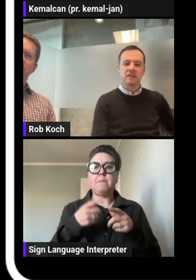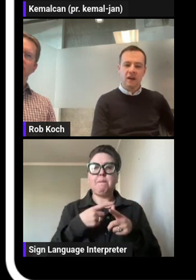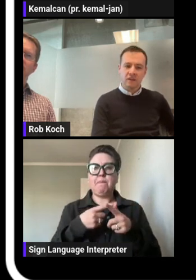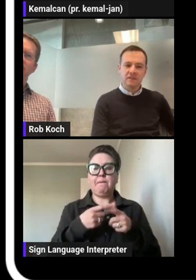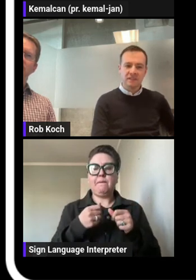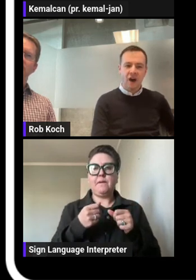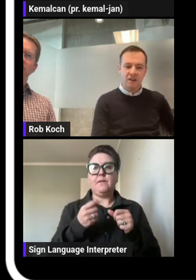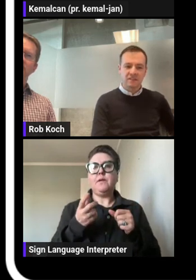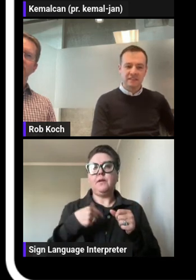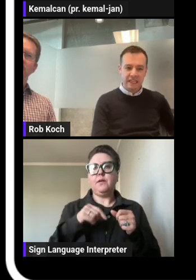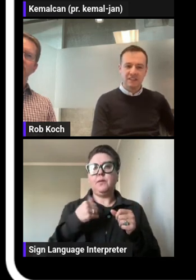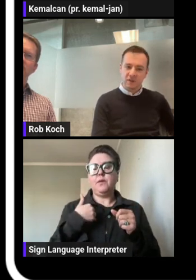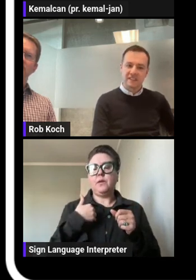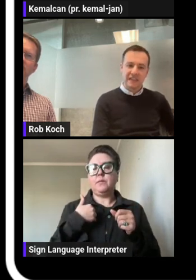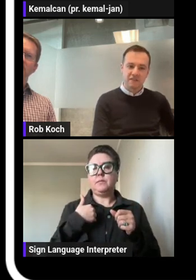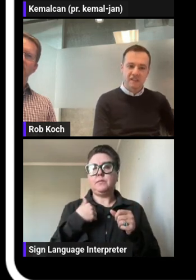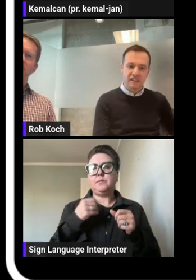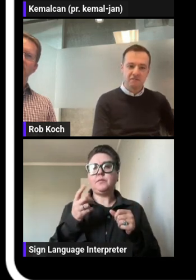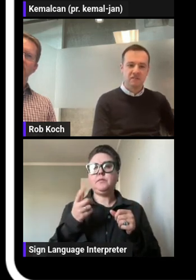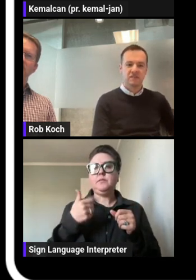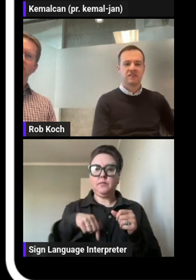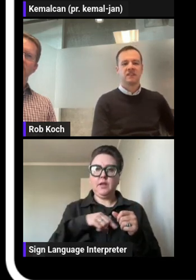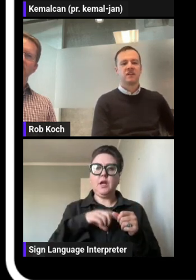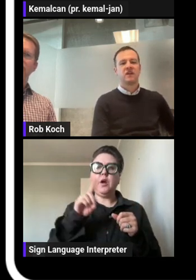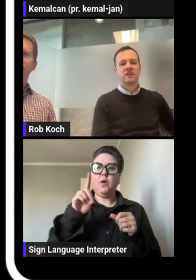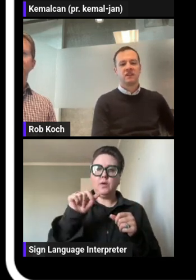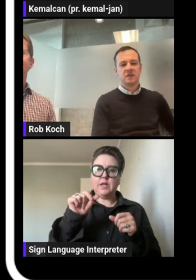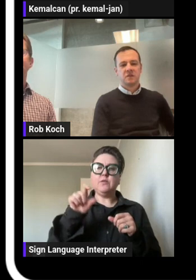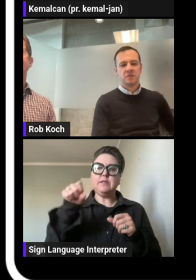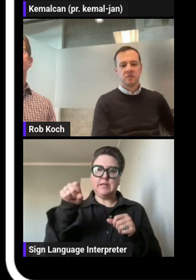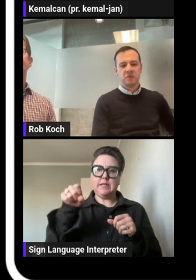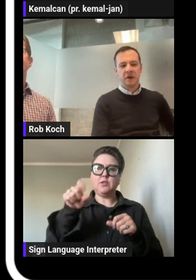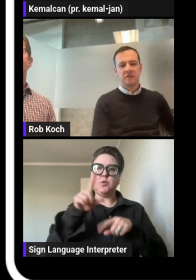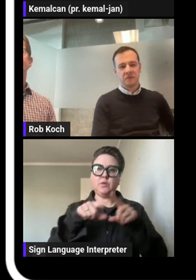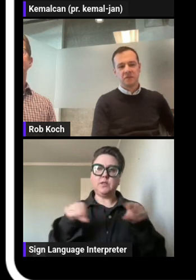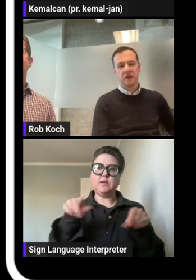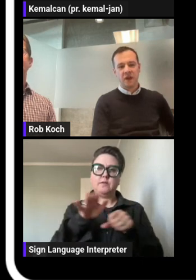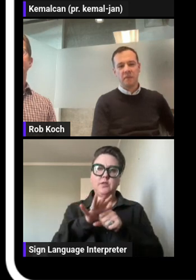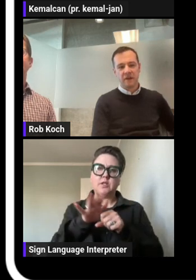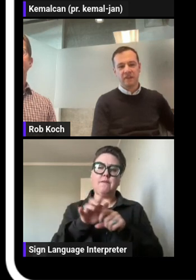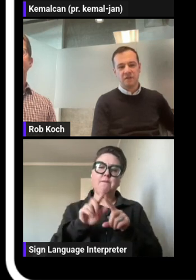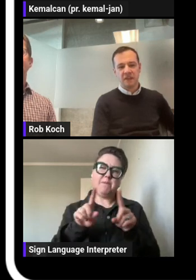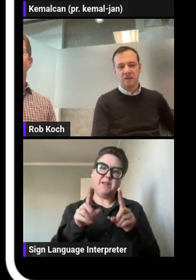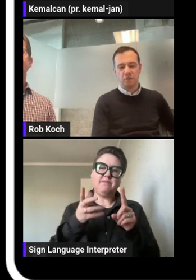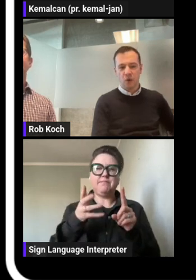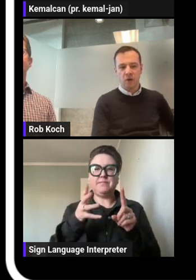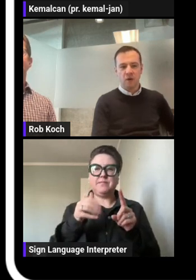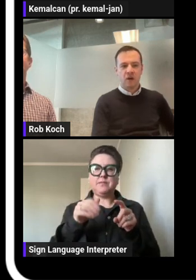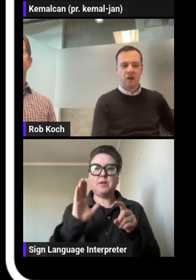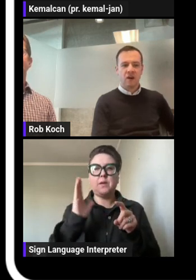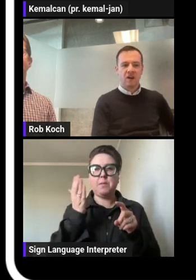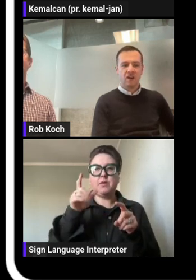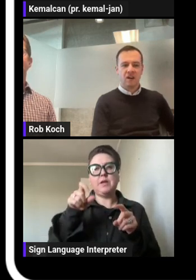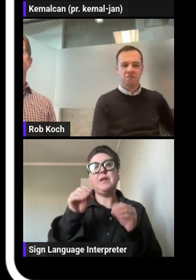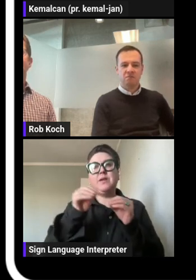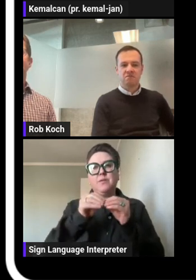We had our data was diverse enough, but apparently we needed